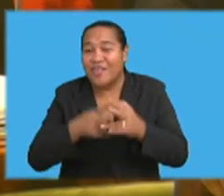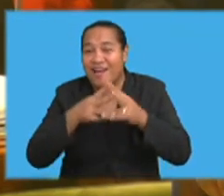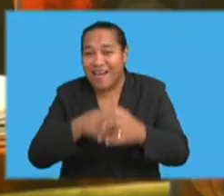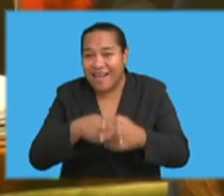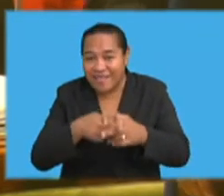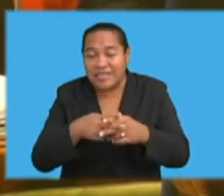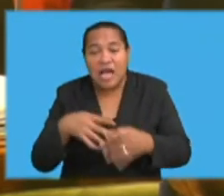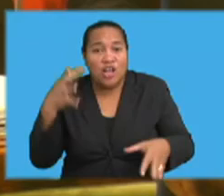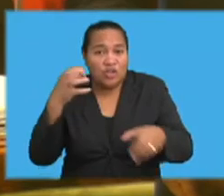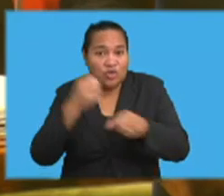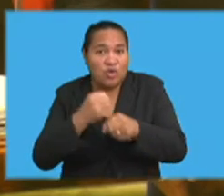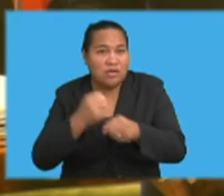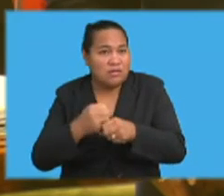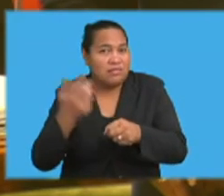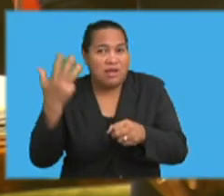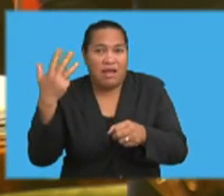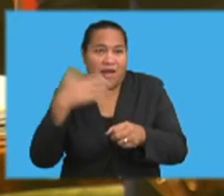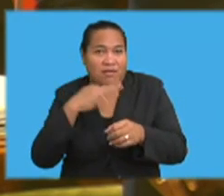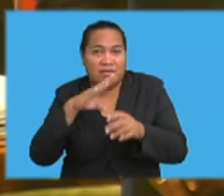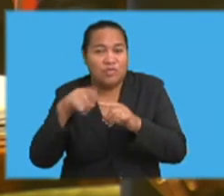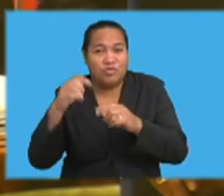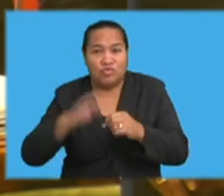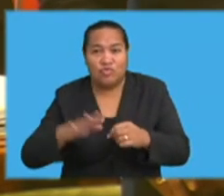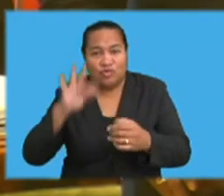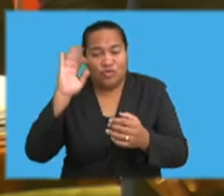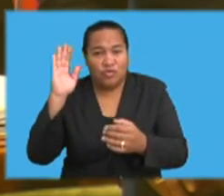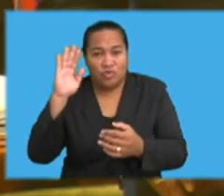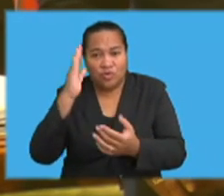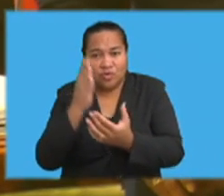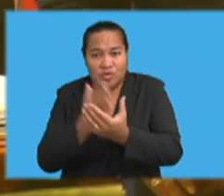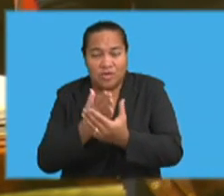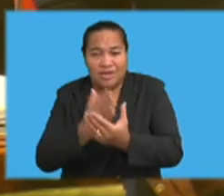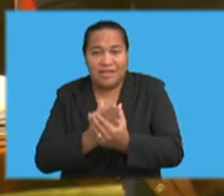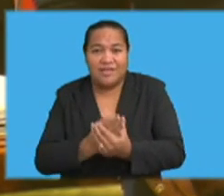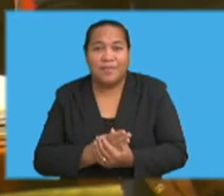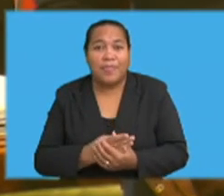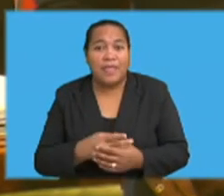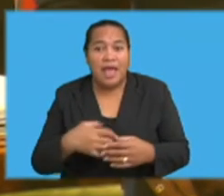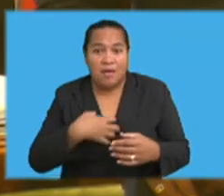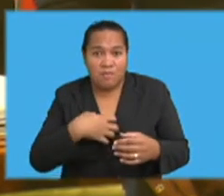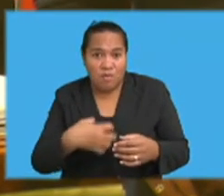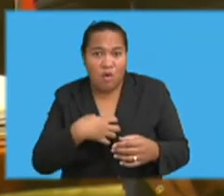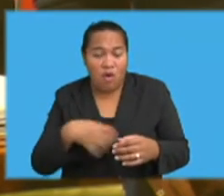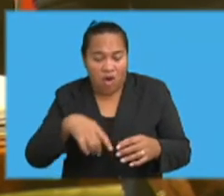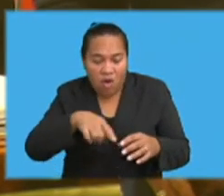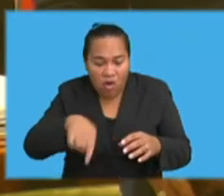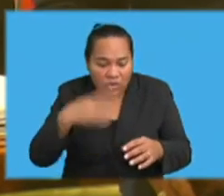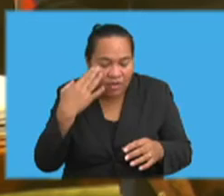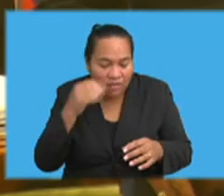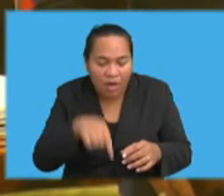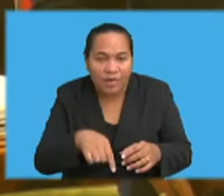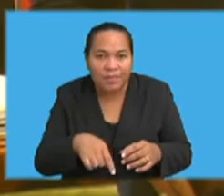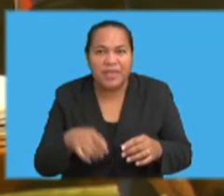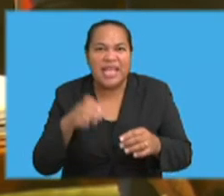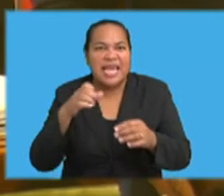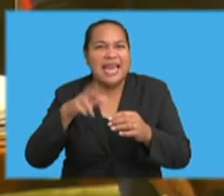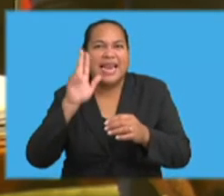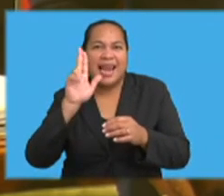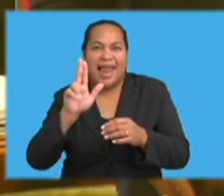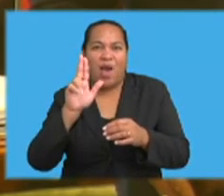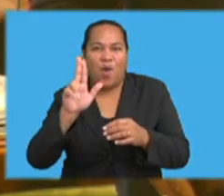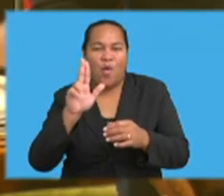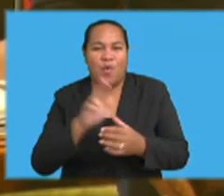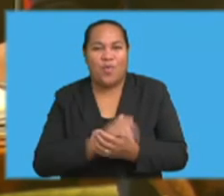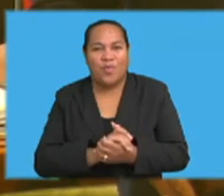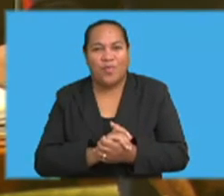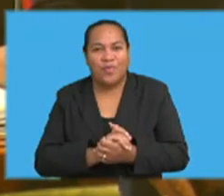students and 27 staff quarters. An additional 4 boreholes, Madam Speaker, in Dikombia Island in Lau,